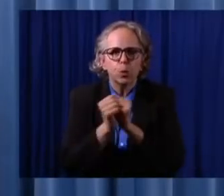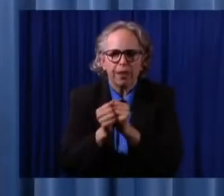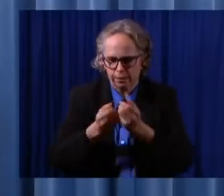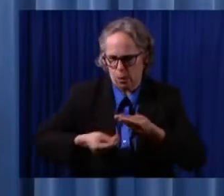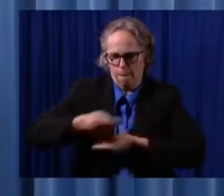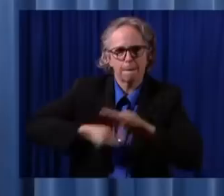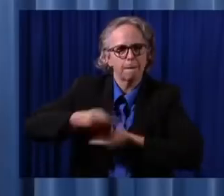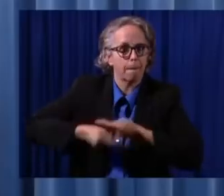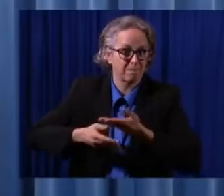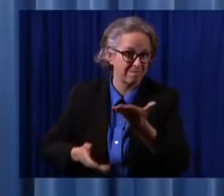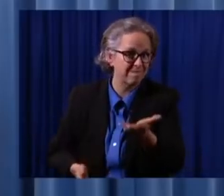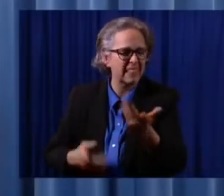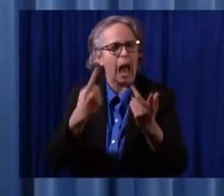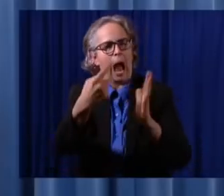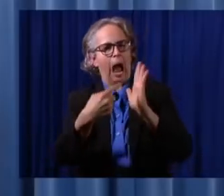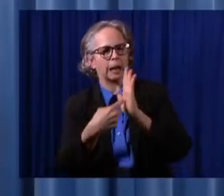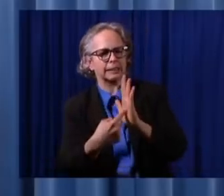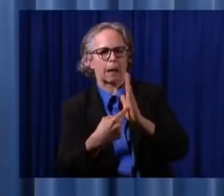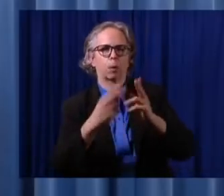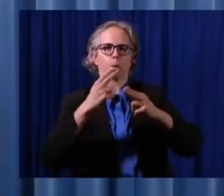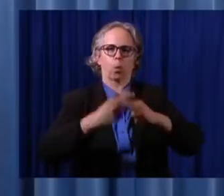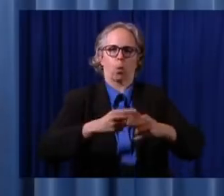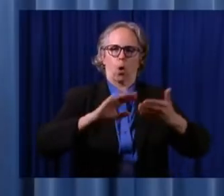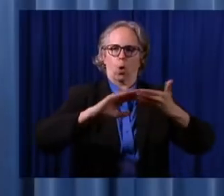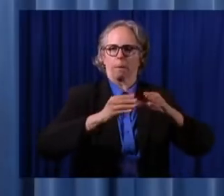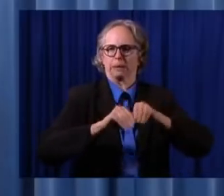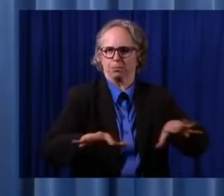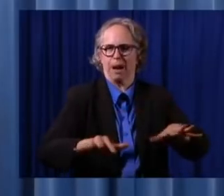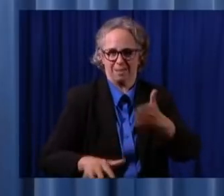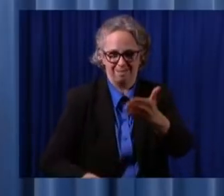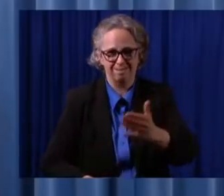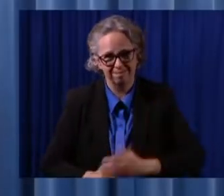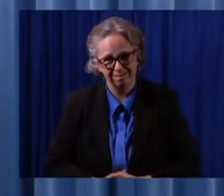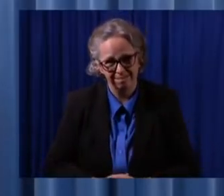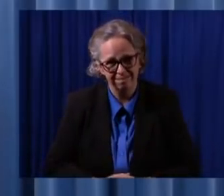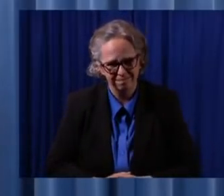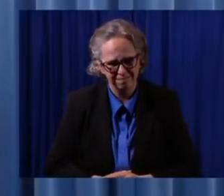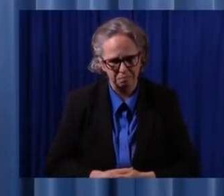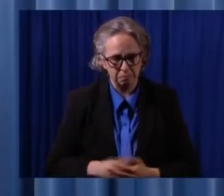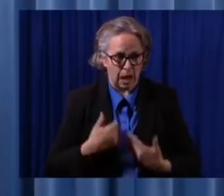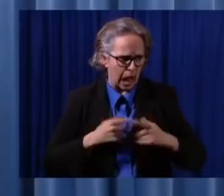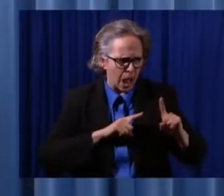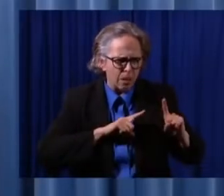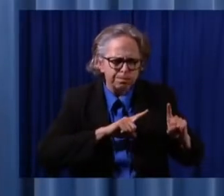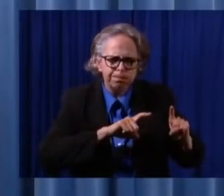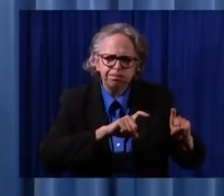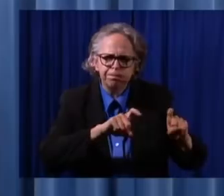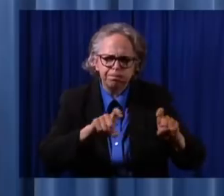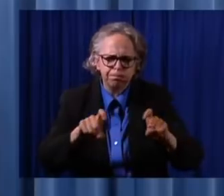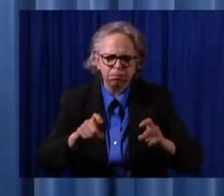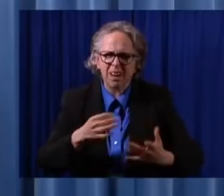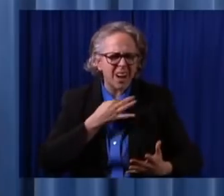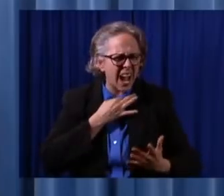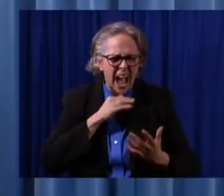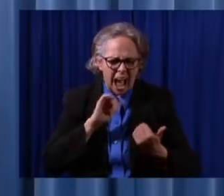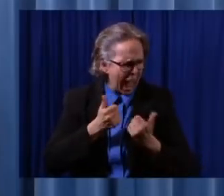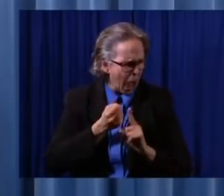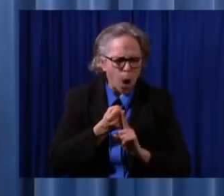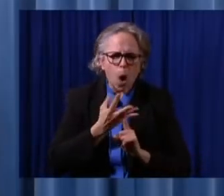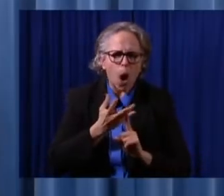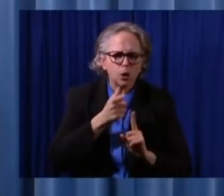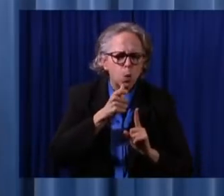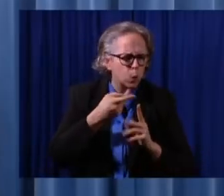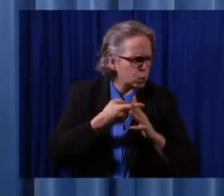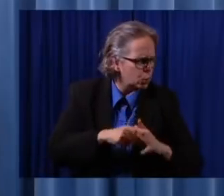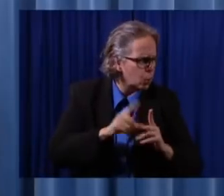exact question that you just asked is the question I asked my team, you know, what is driving this? And what